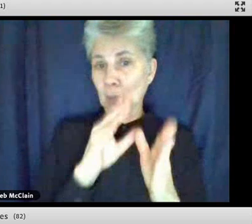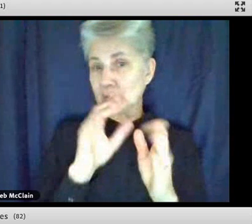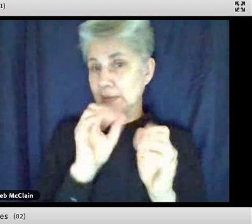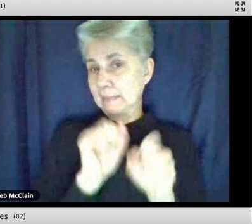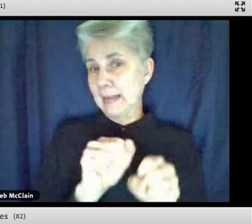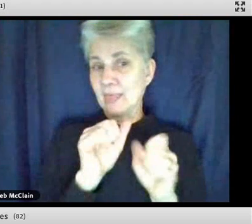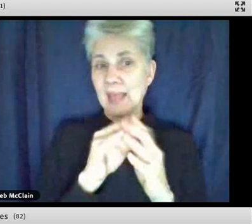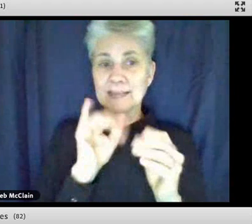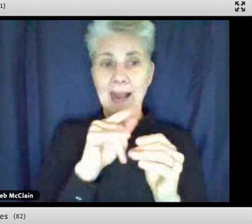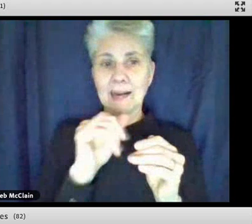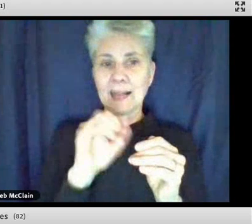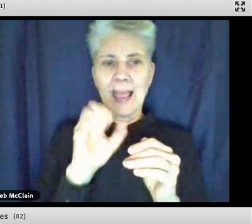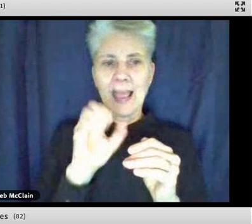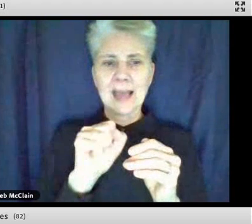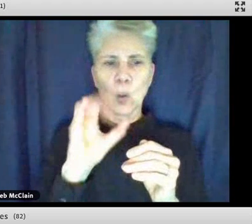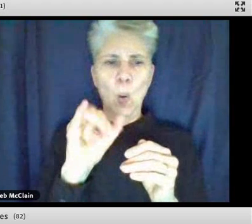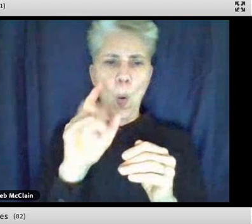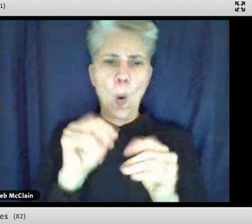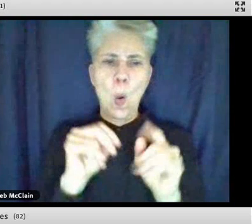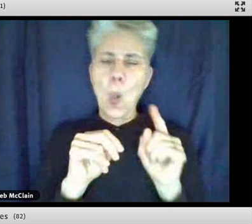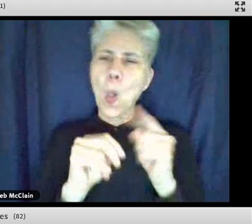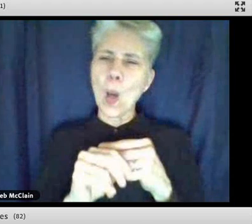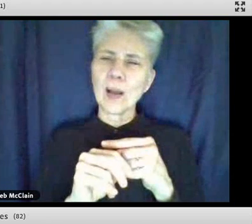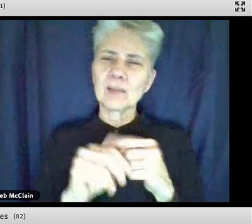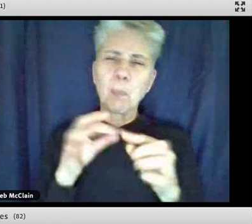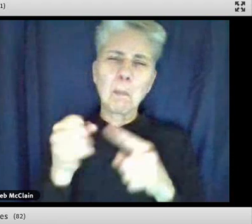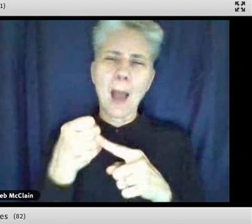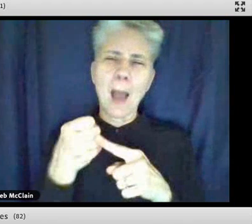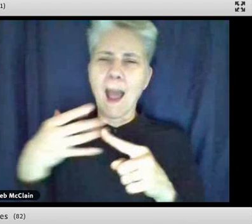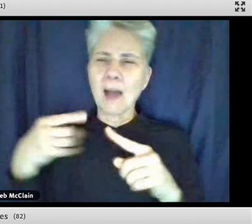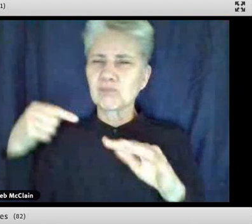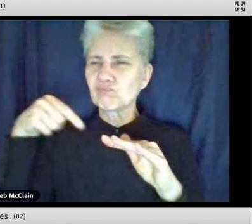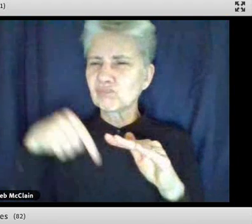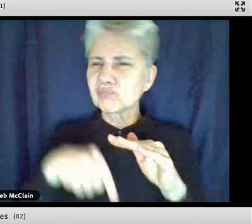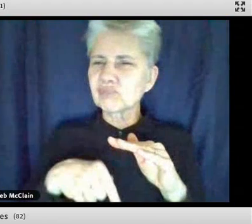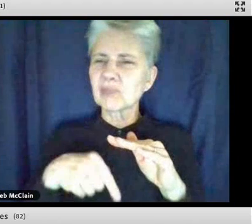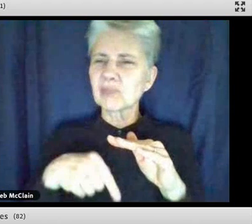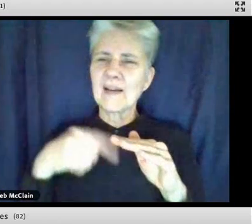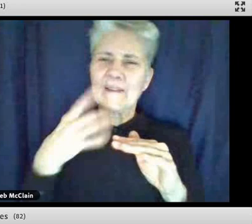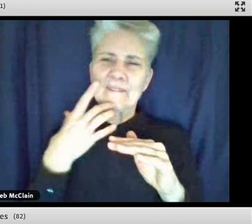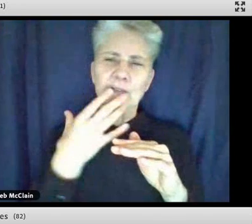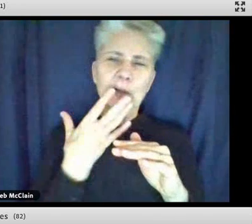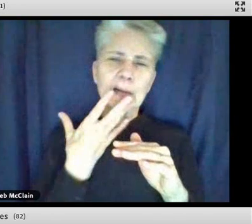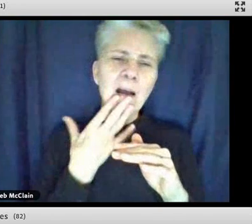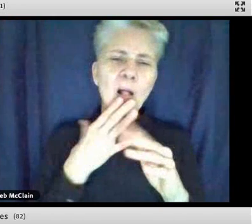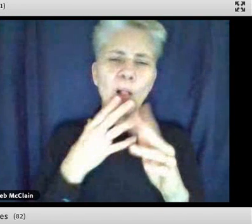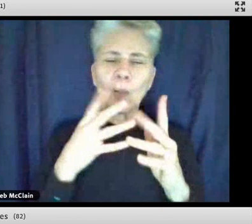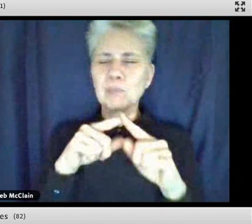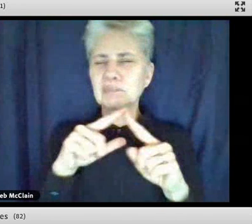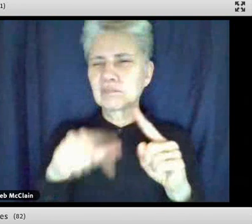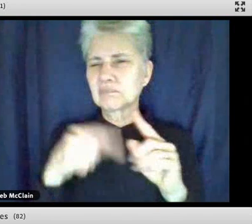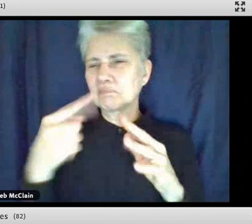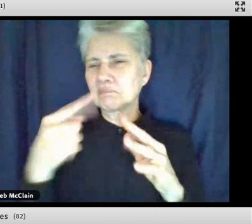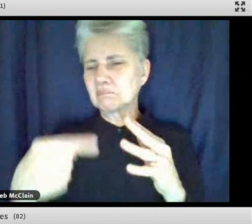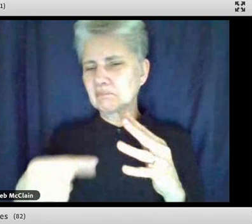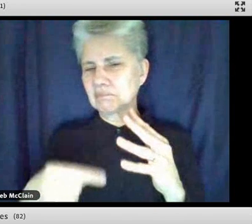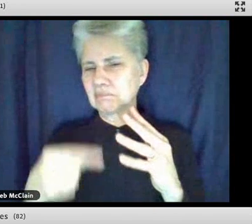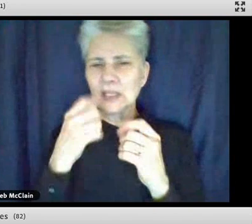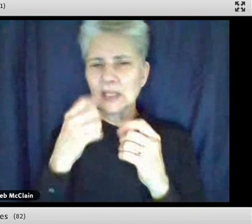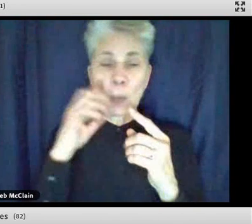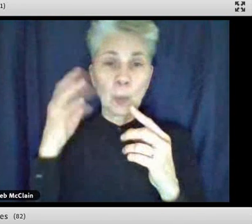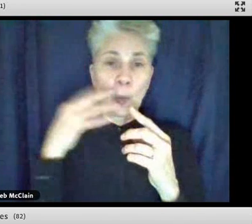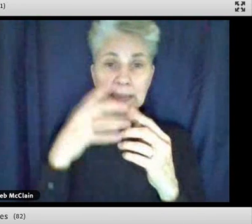Natalie S. Colon. And it goes into extreme detail, like favorite color. And I mean, it's just crazy how easy it